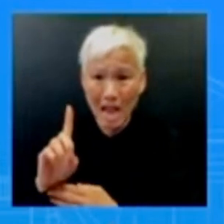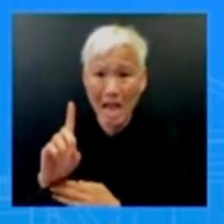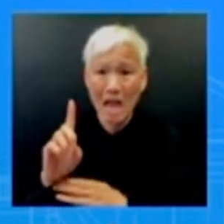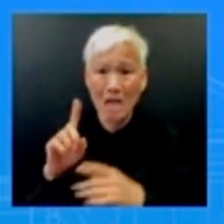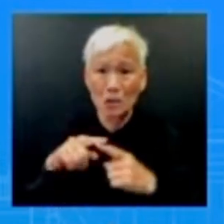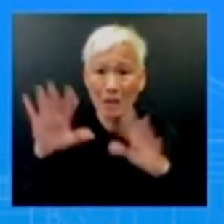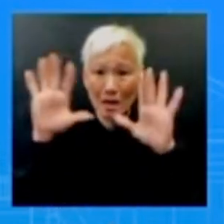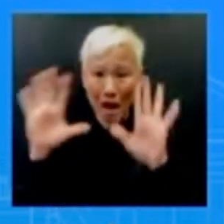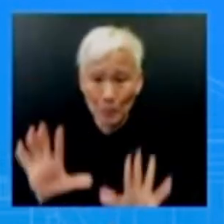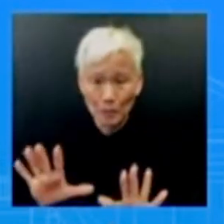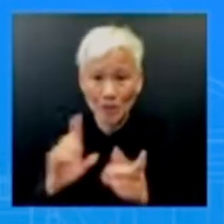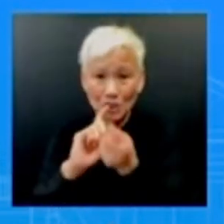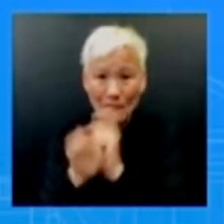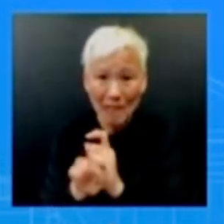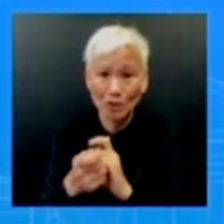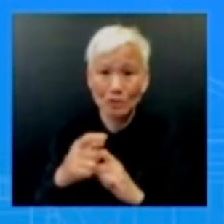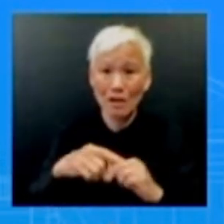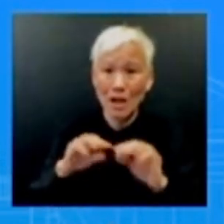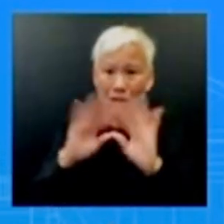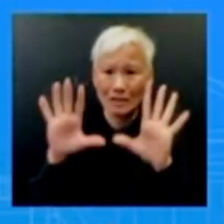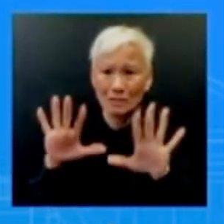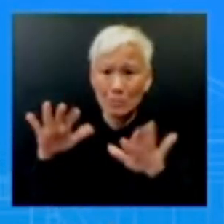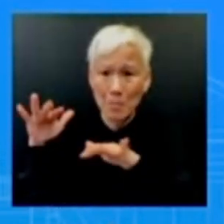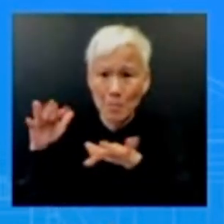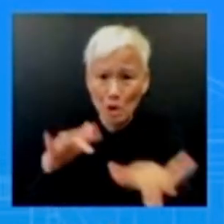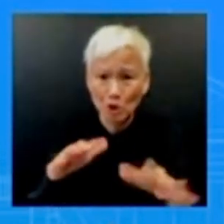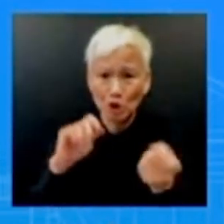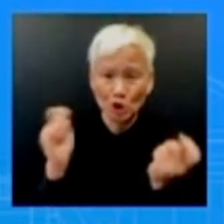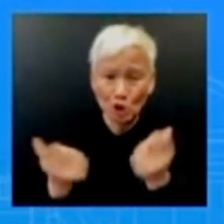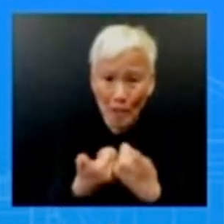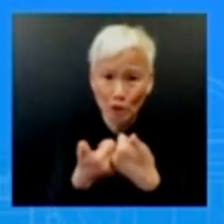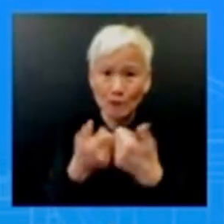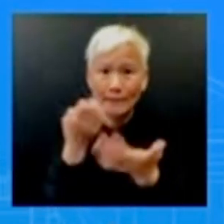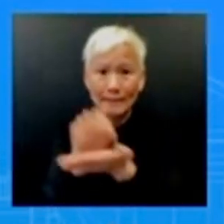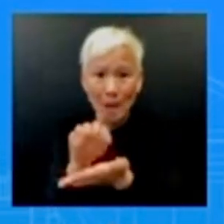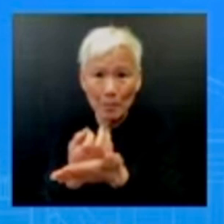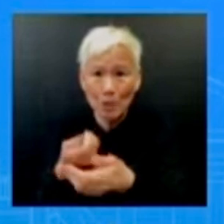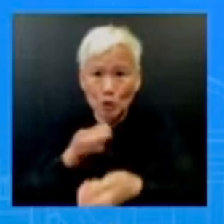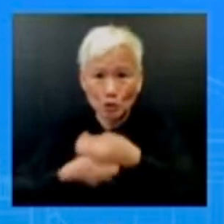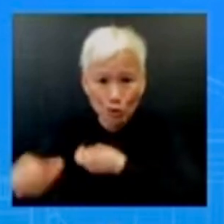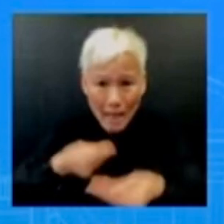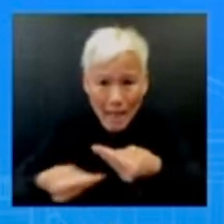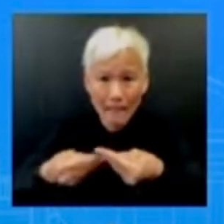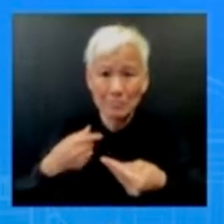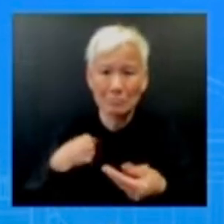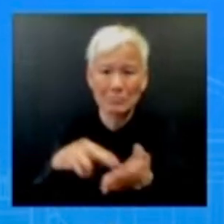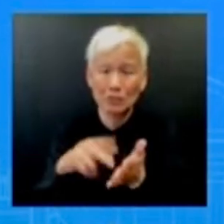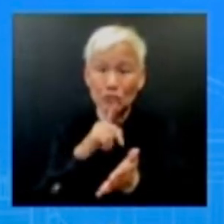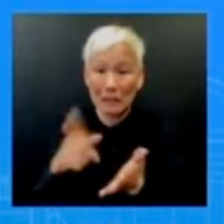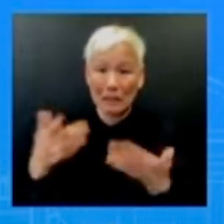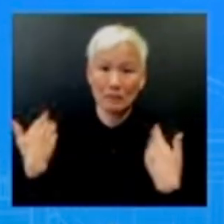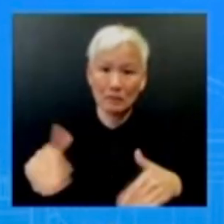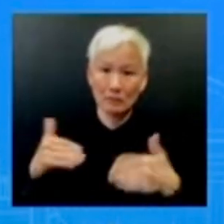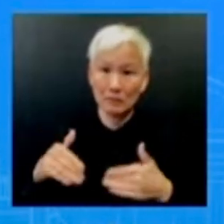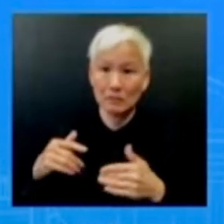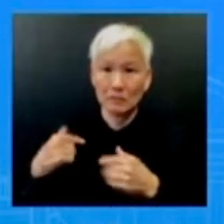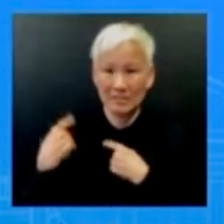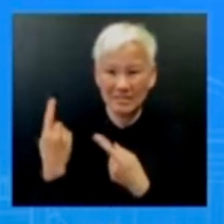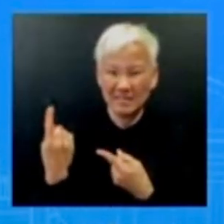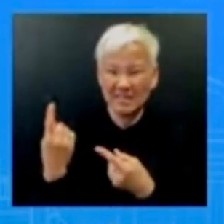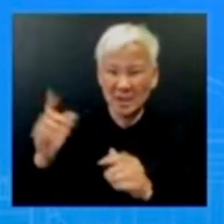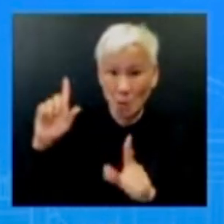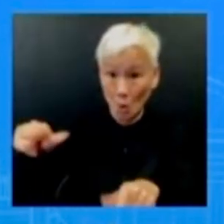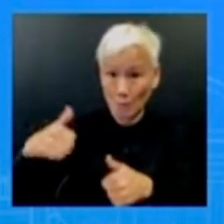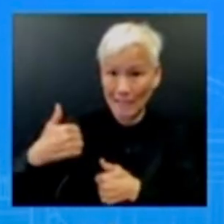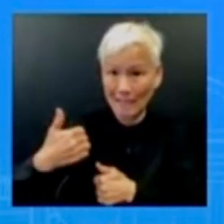challenges, economic and trade. I mean, there's a bunch of things. We'll have more to say later in the week, but the president's very excited about this. Thank you. Thank you. Appreciate it,